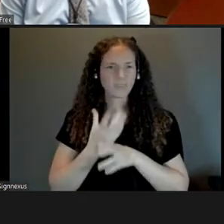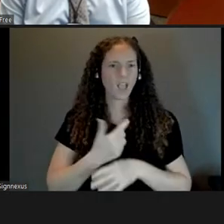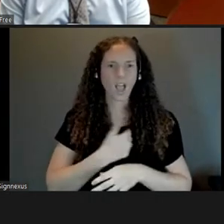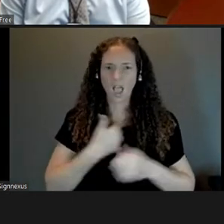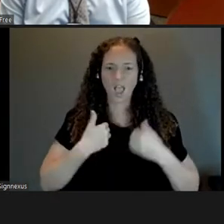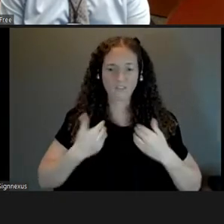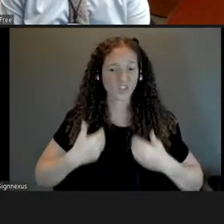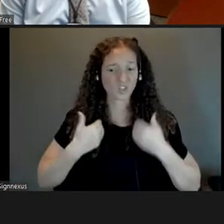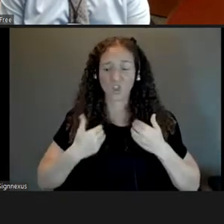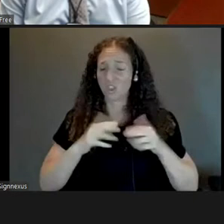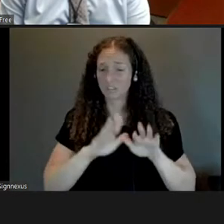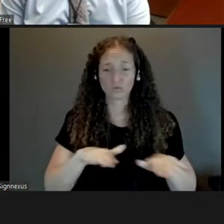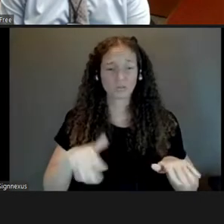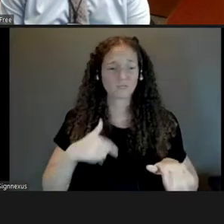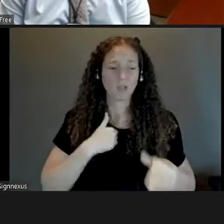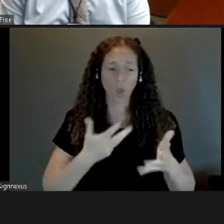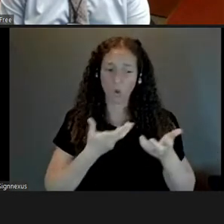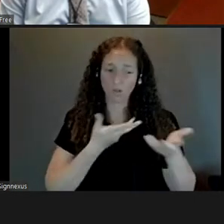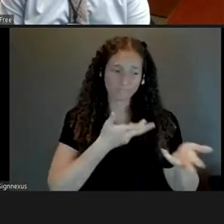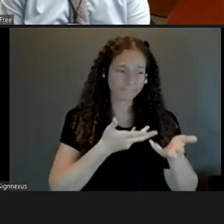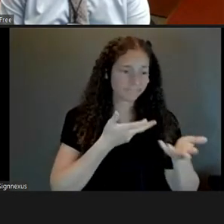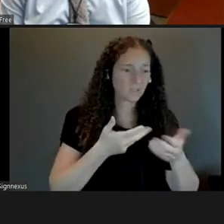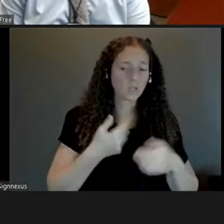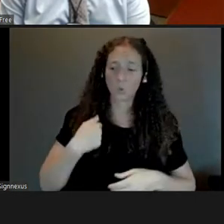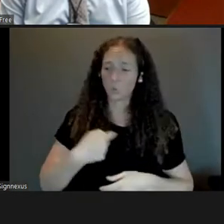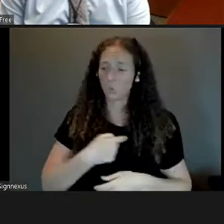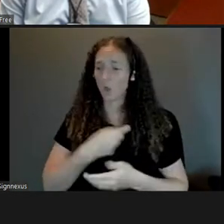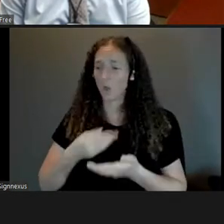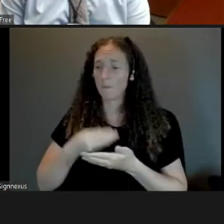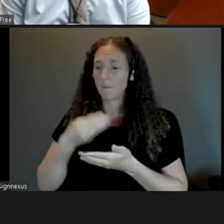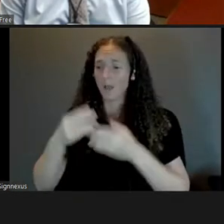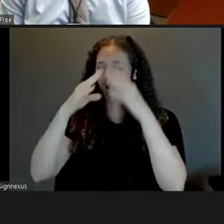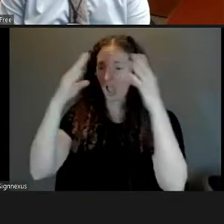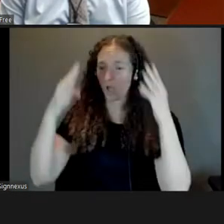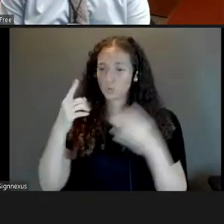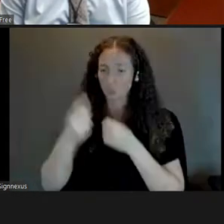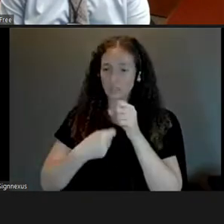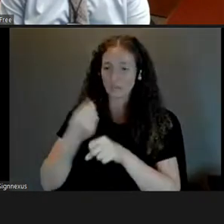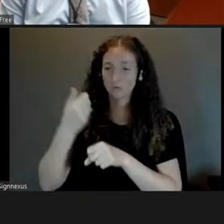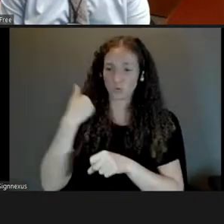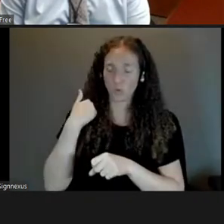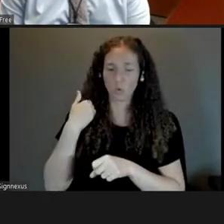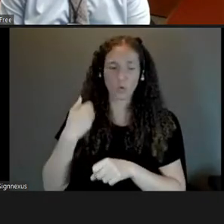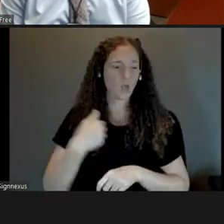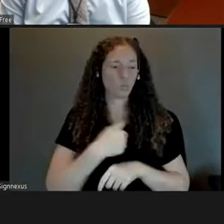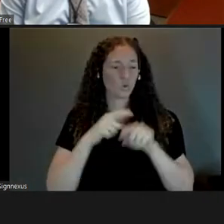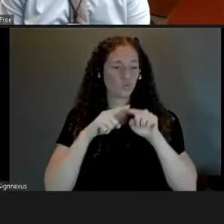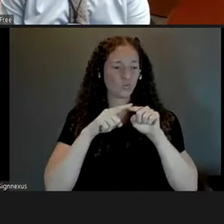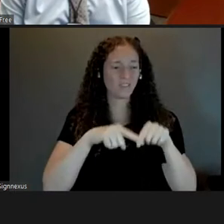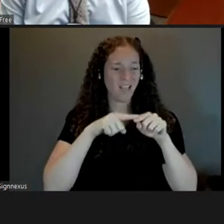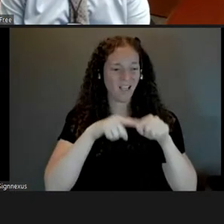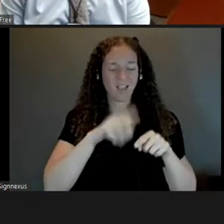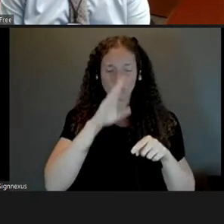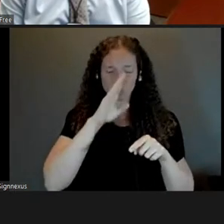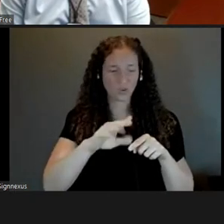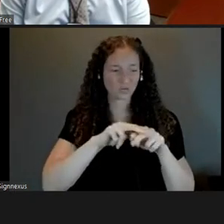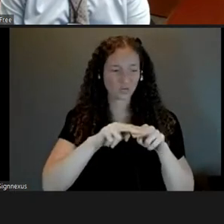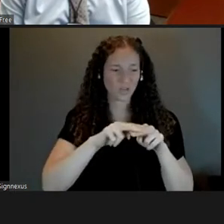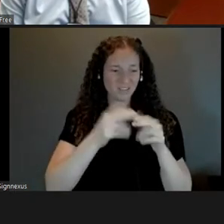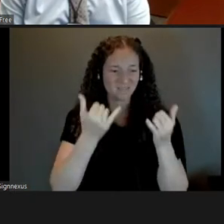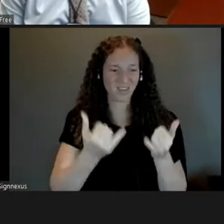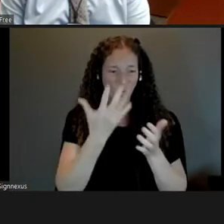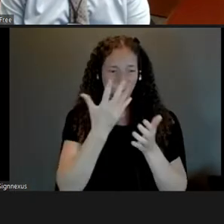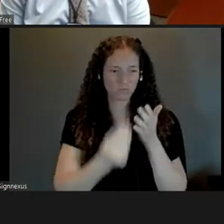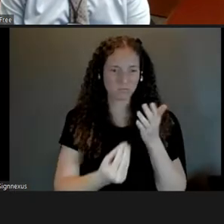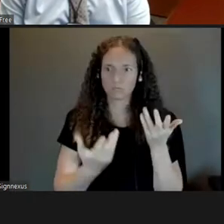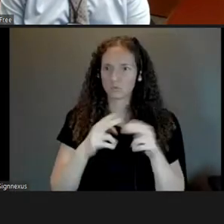I want to spend time with them. We bought our house a year ago in reliance on these, you know, direct trains, which are now going to be gone. Trains been there for 100 years.